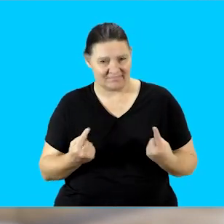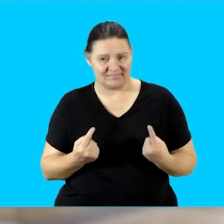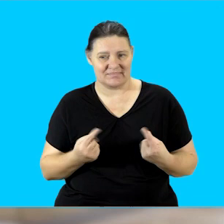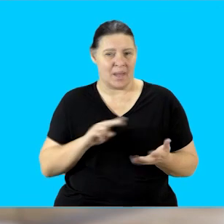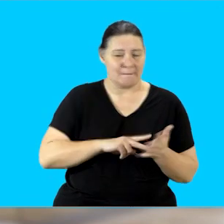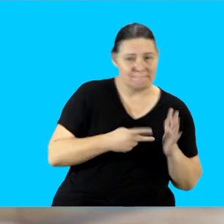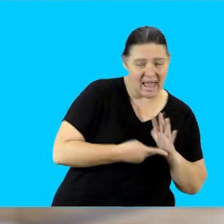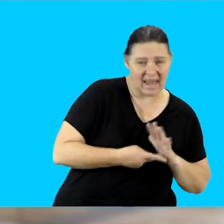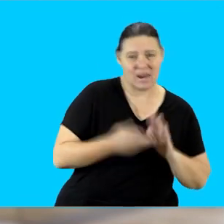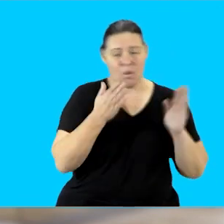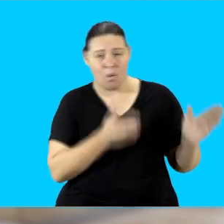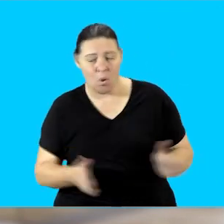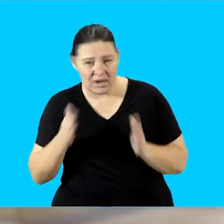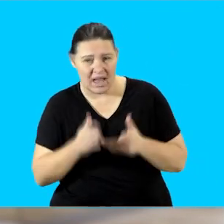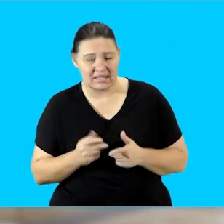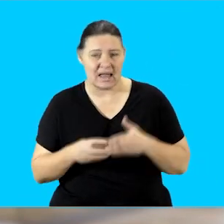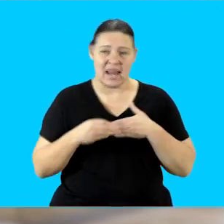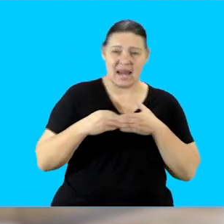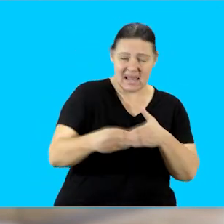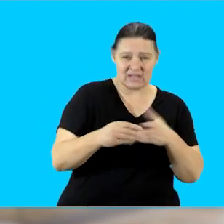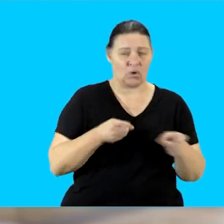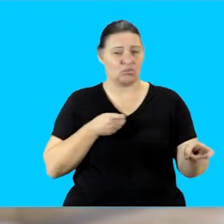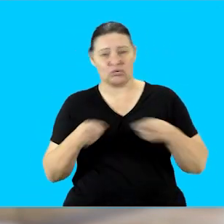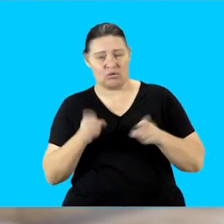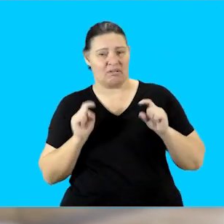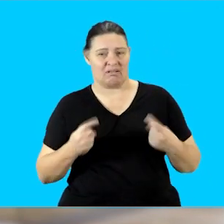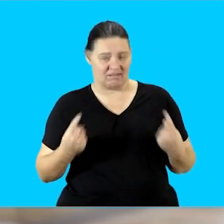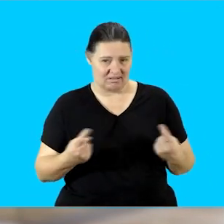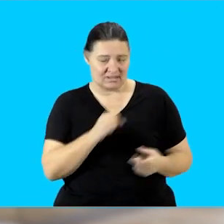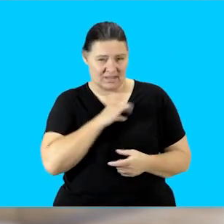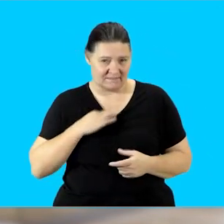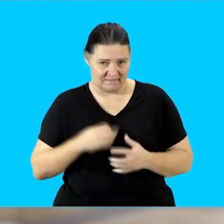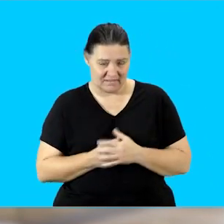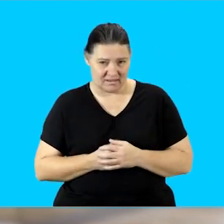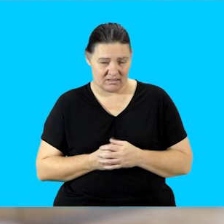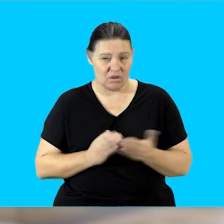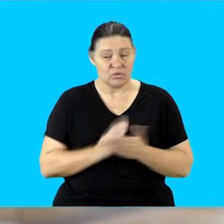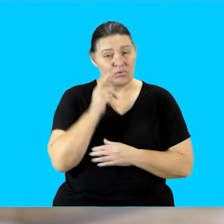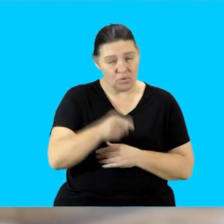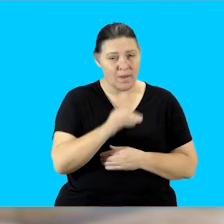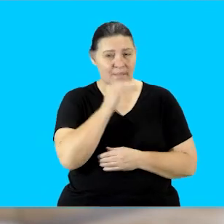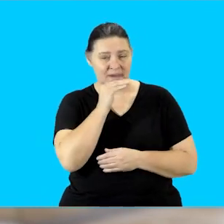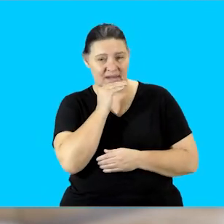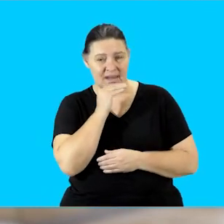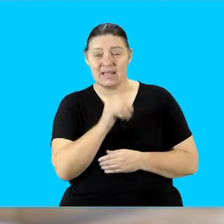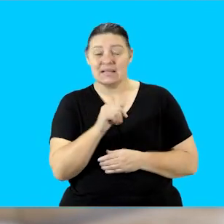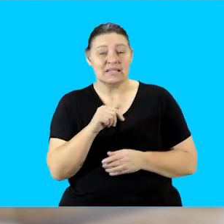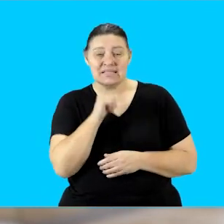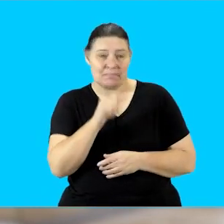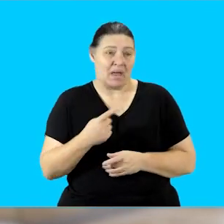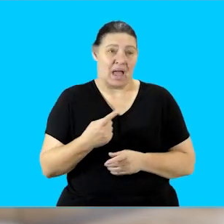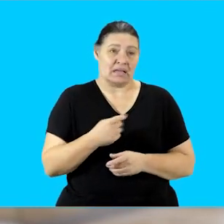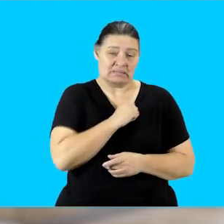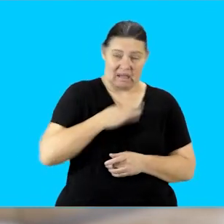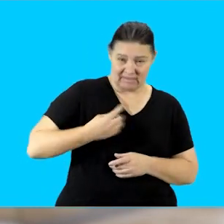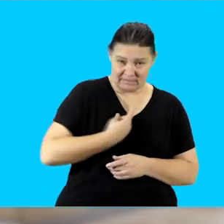be able to plan, to organize, to lead, and to control the employees. And by that, it simply means that even the